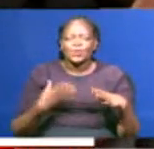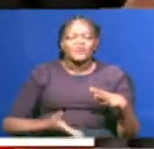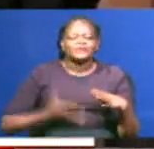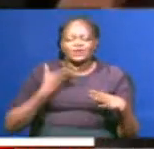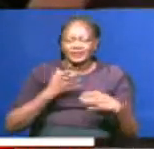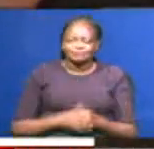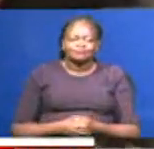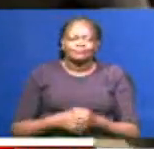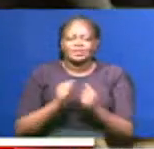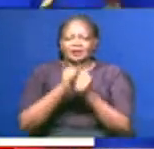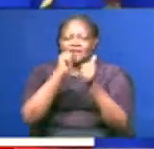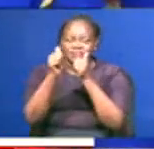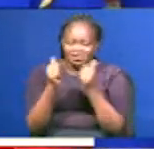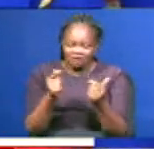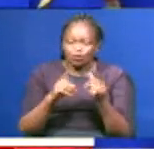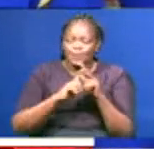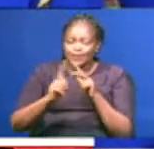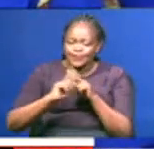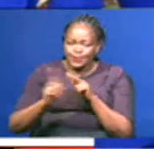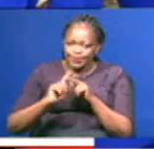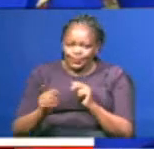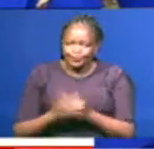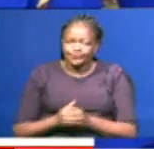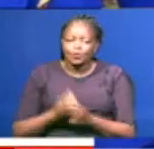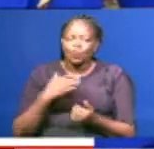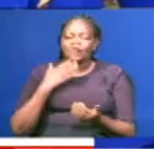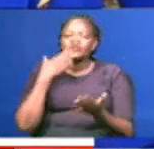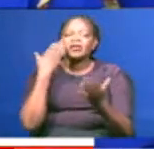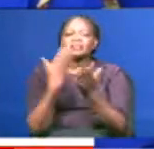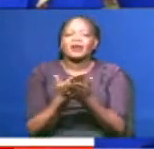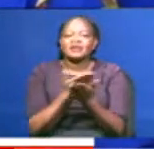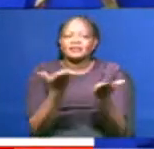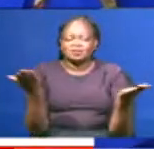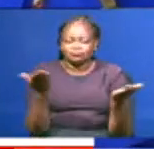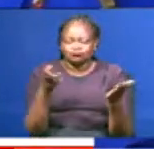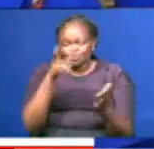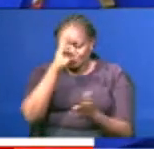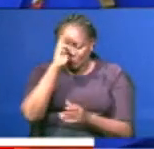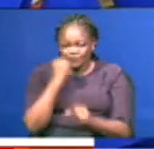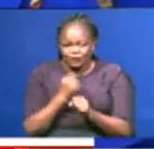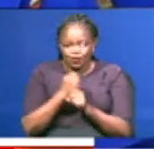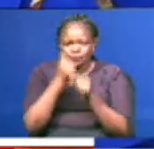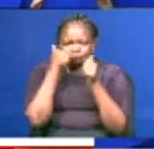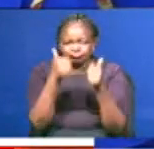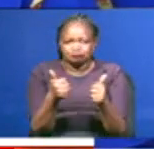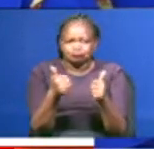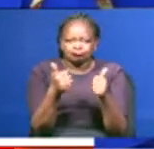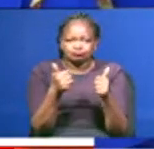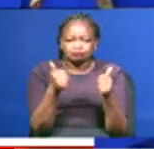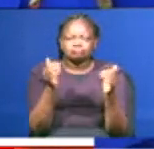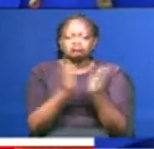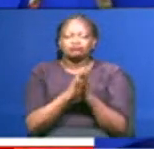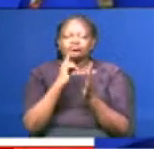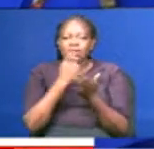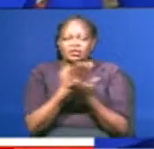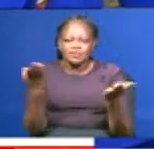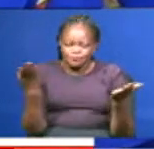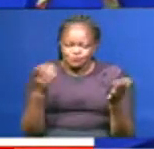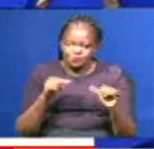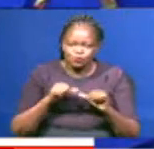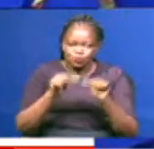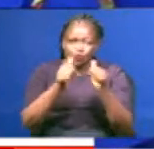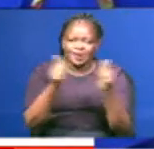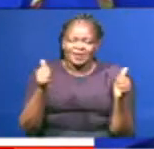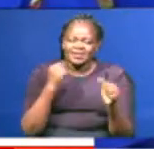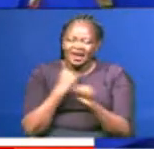the others managing to escape. I would like to thank these officers for a work job well done, and to tell them to keep it up They have